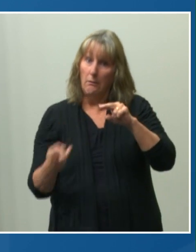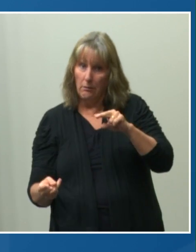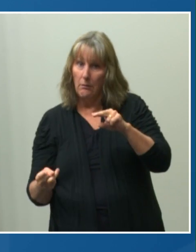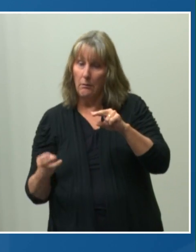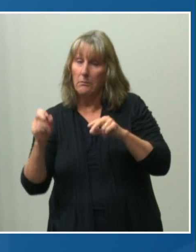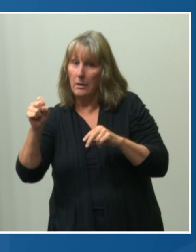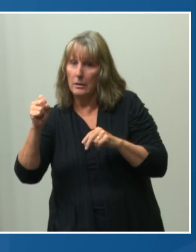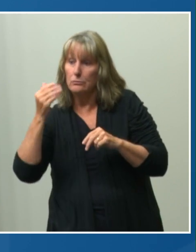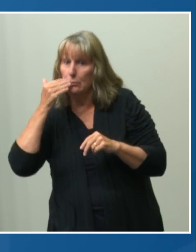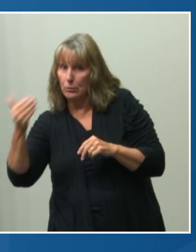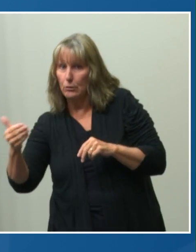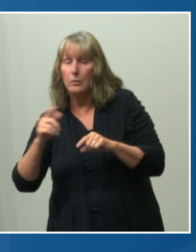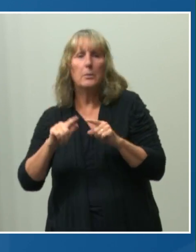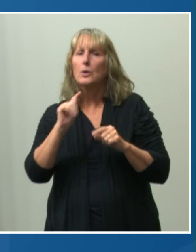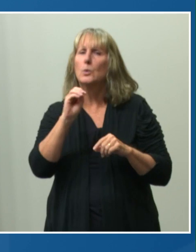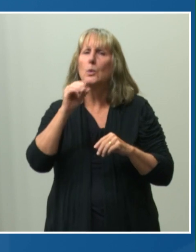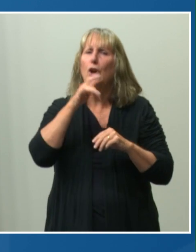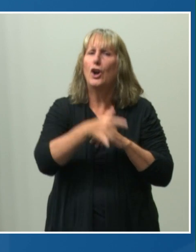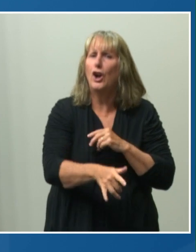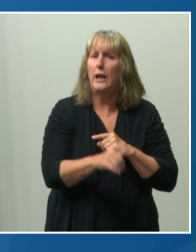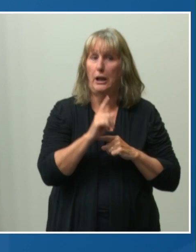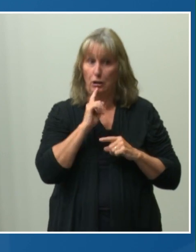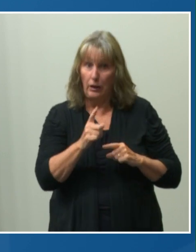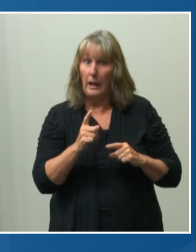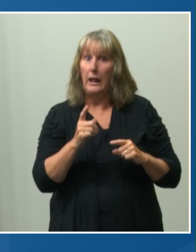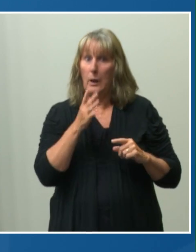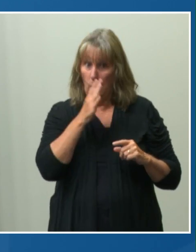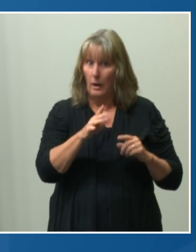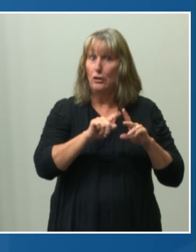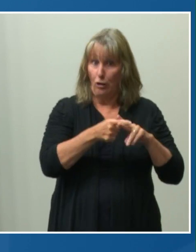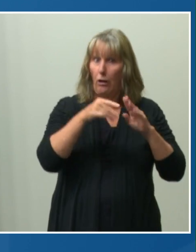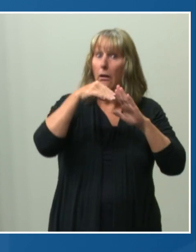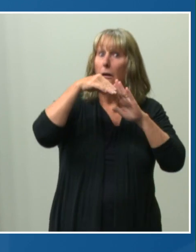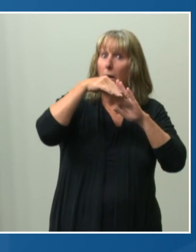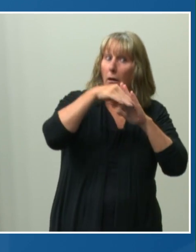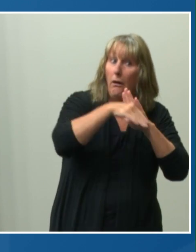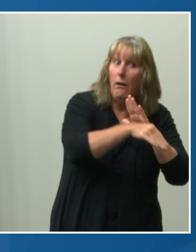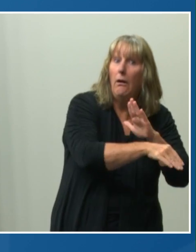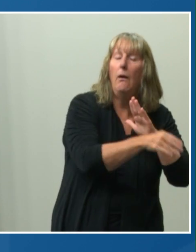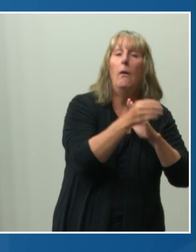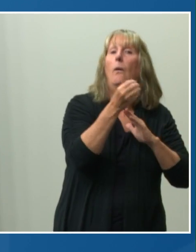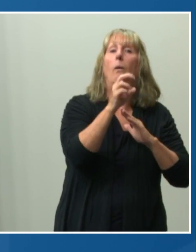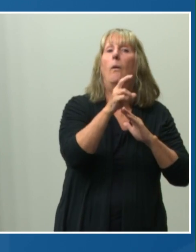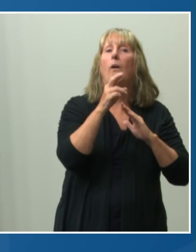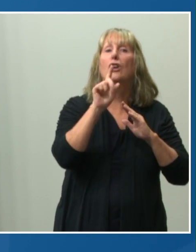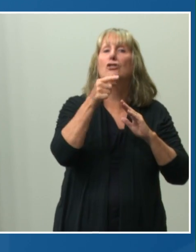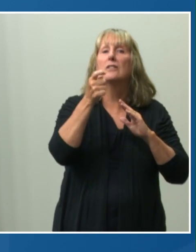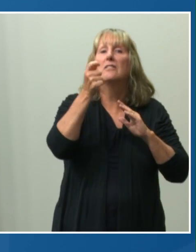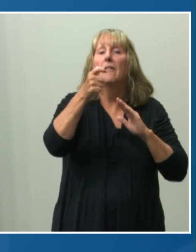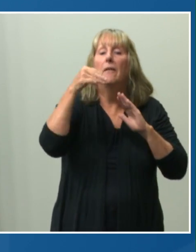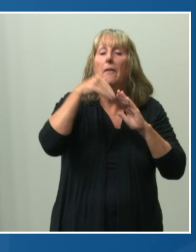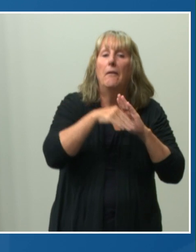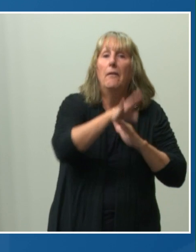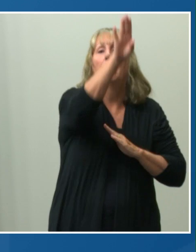just too early to tell if this is really a trend and a pattern change, Matt.